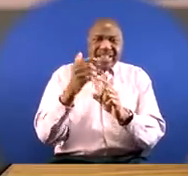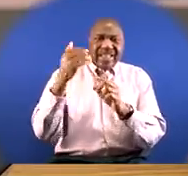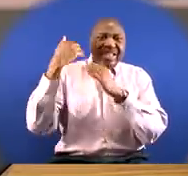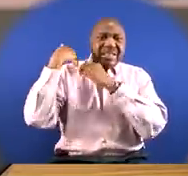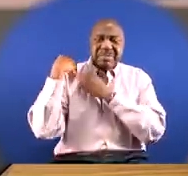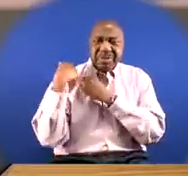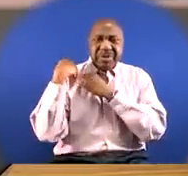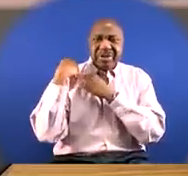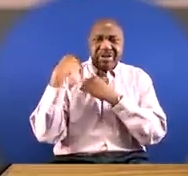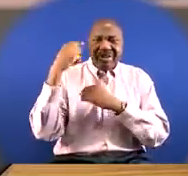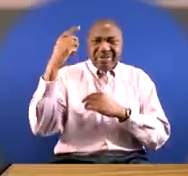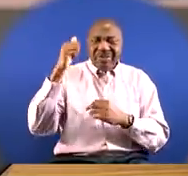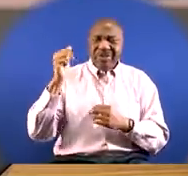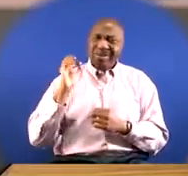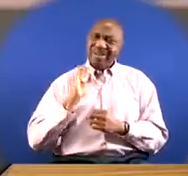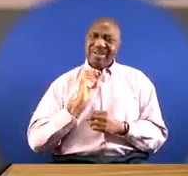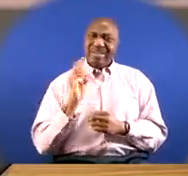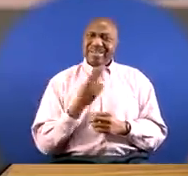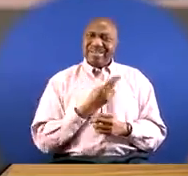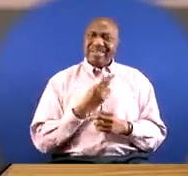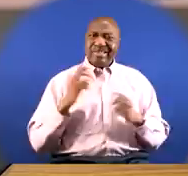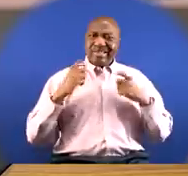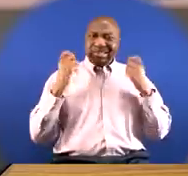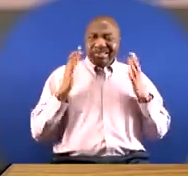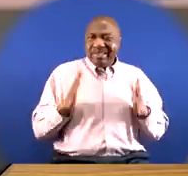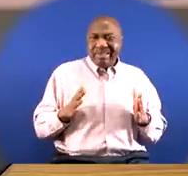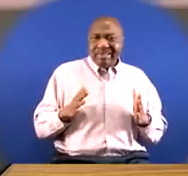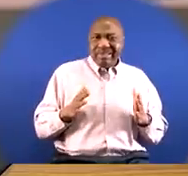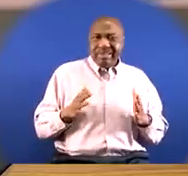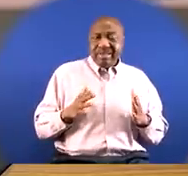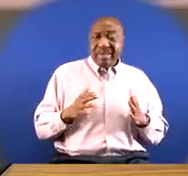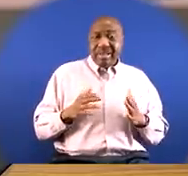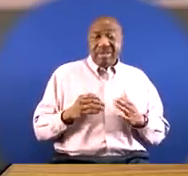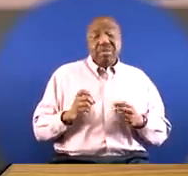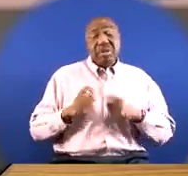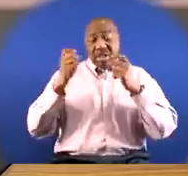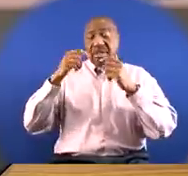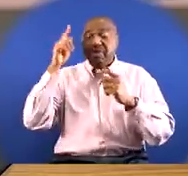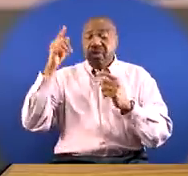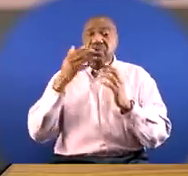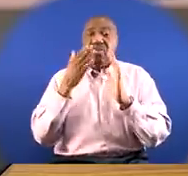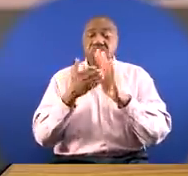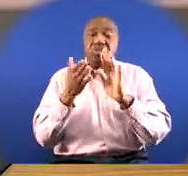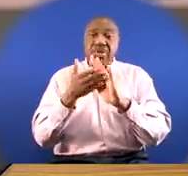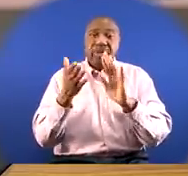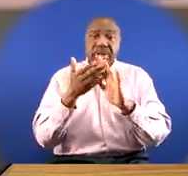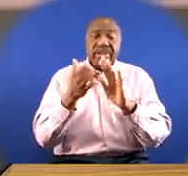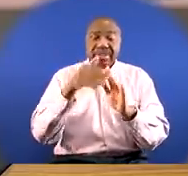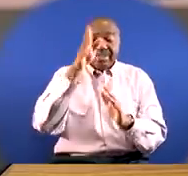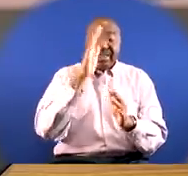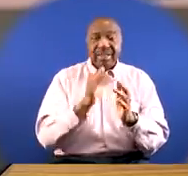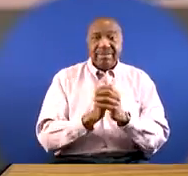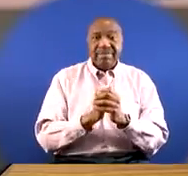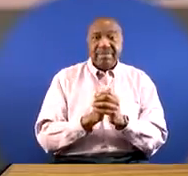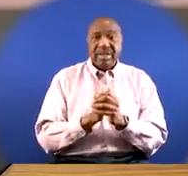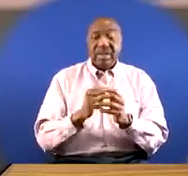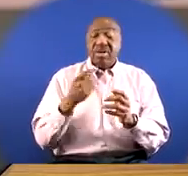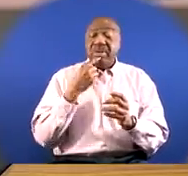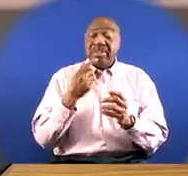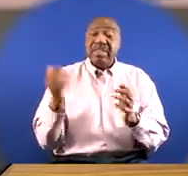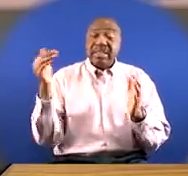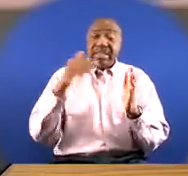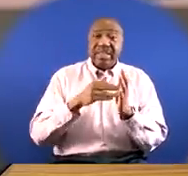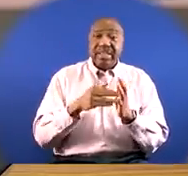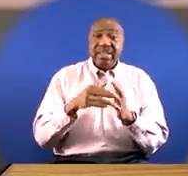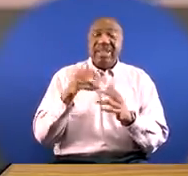us. And so we acknowledge it today, and we give you praise, God. We acknowledge it today with